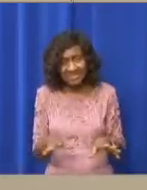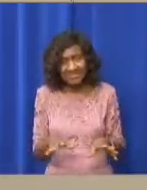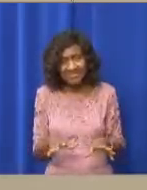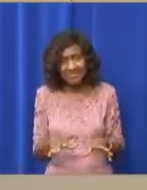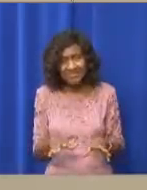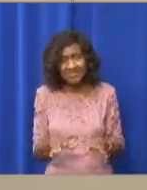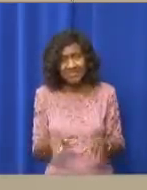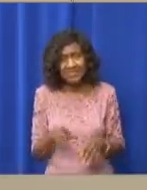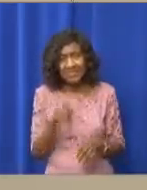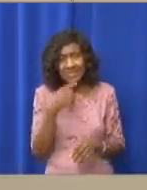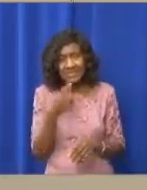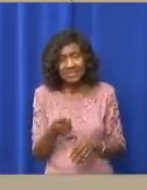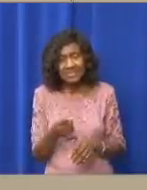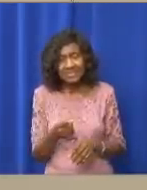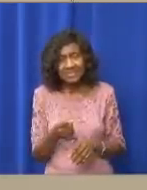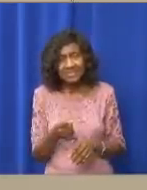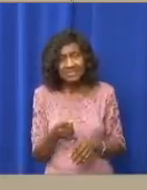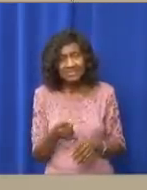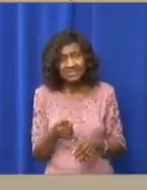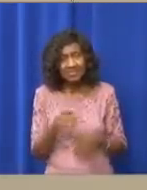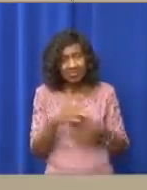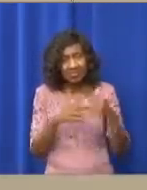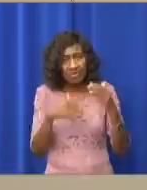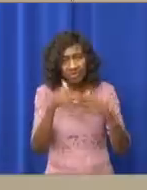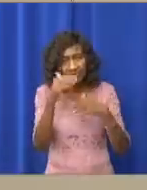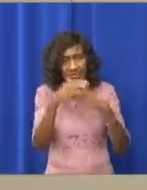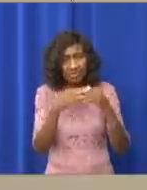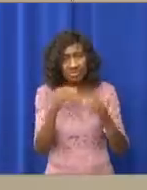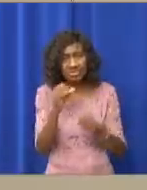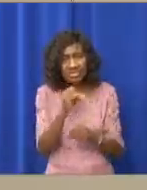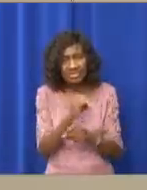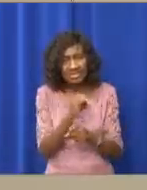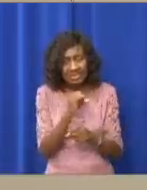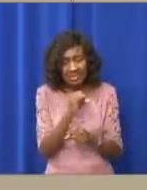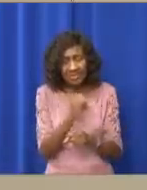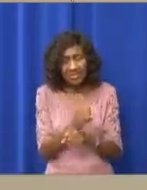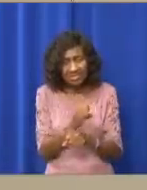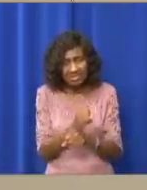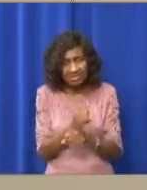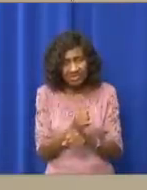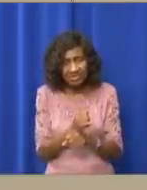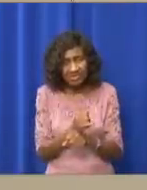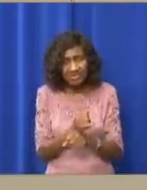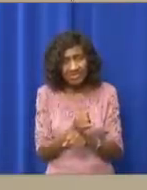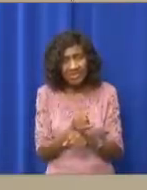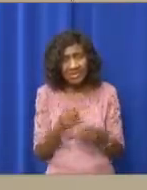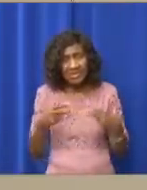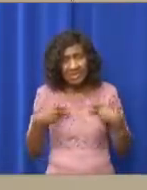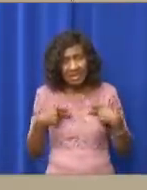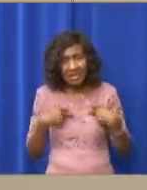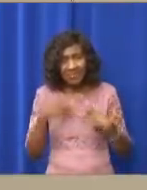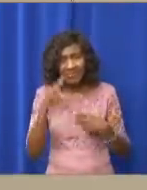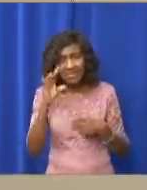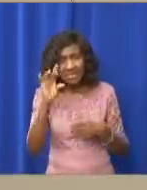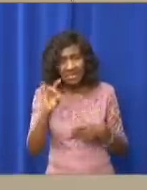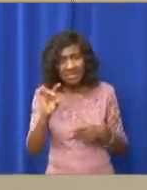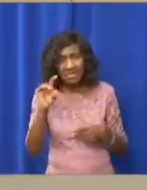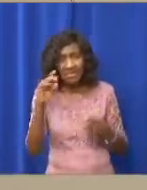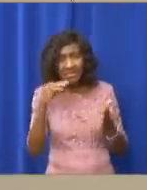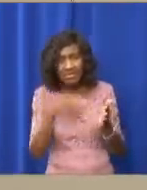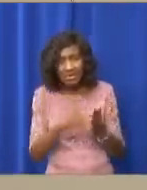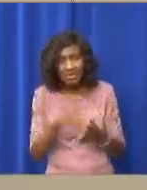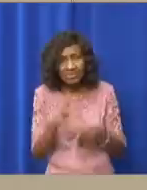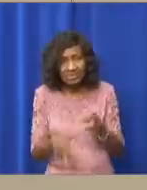Whilst it is estimated that the construction industry and supporting services involved is around 8,000 people,